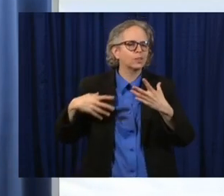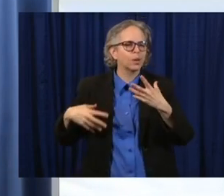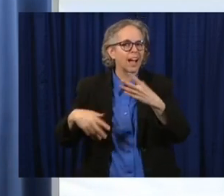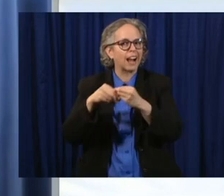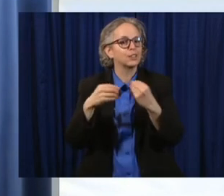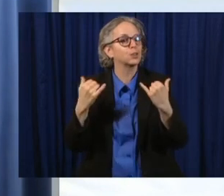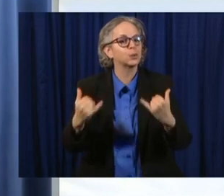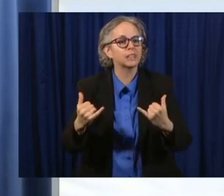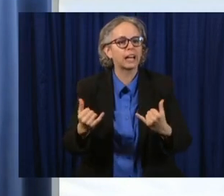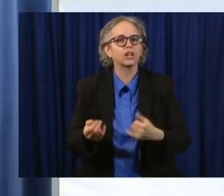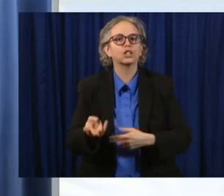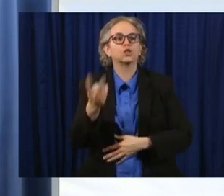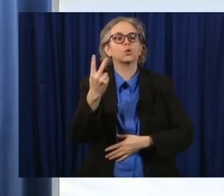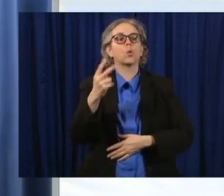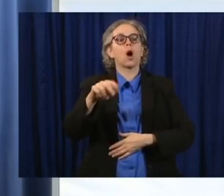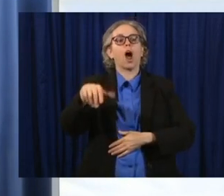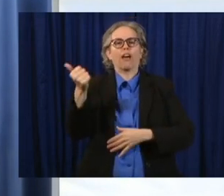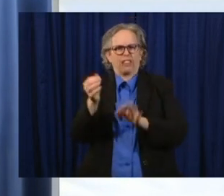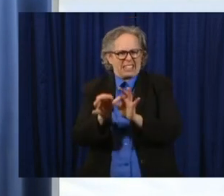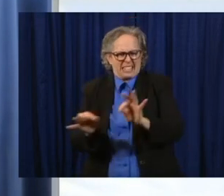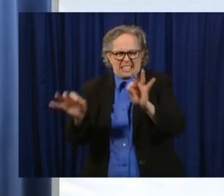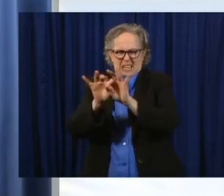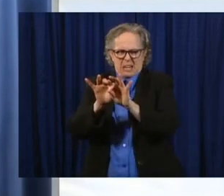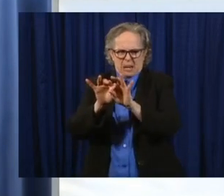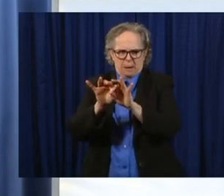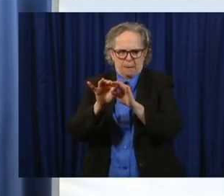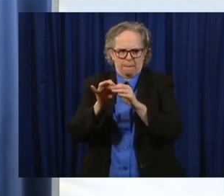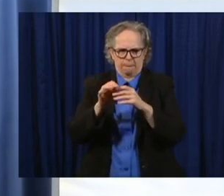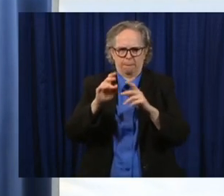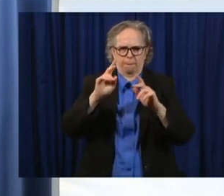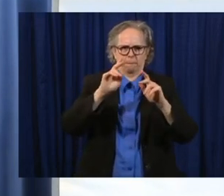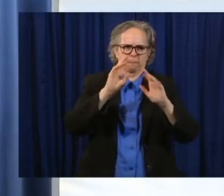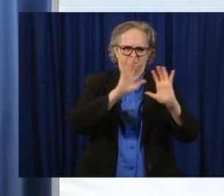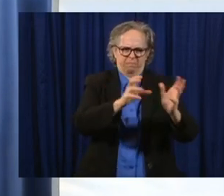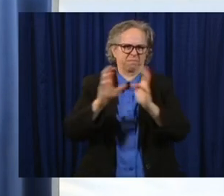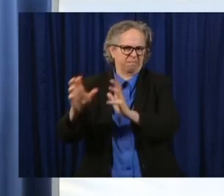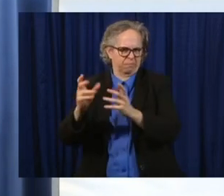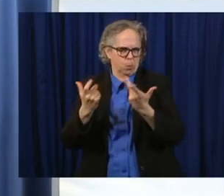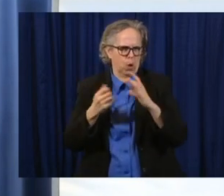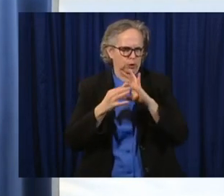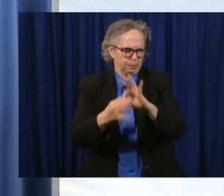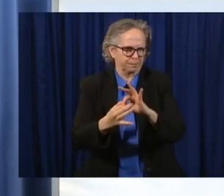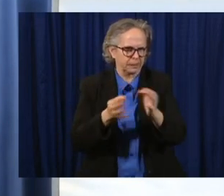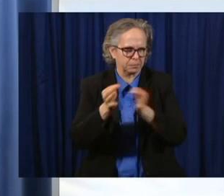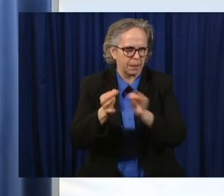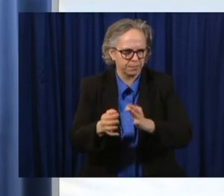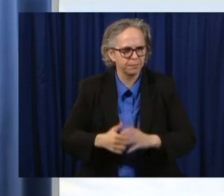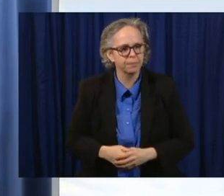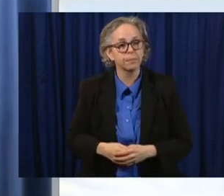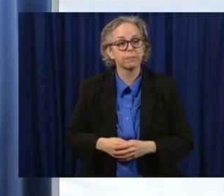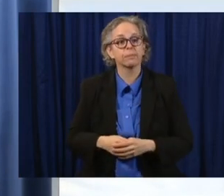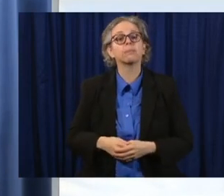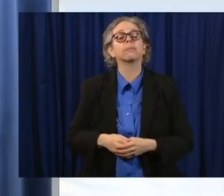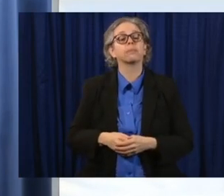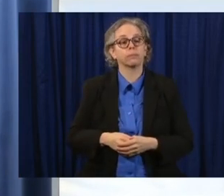essential components that further build the foundation for our ability to carefully,